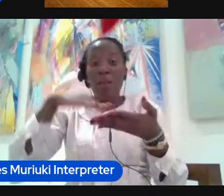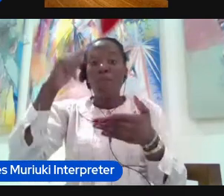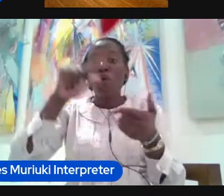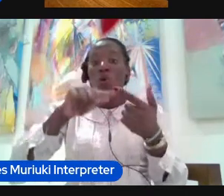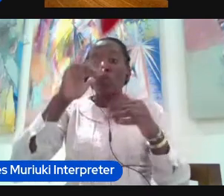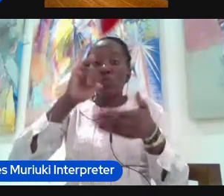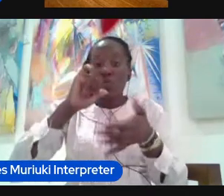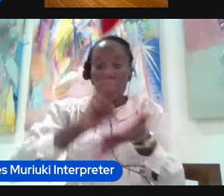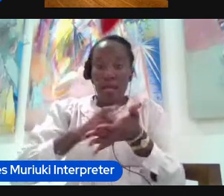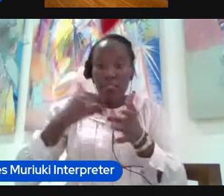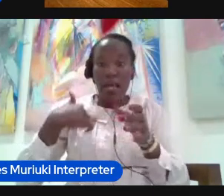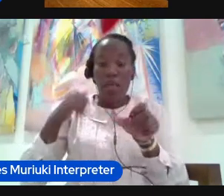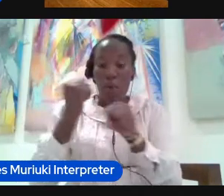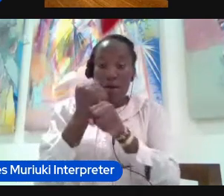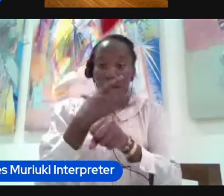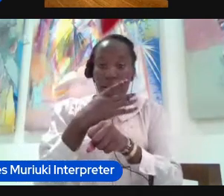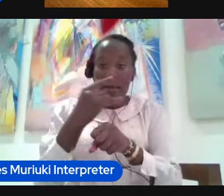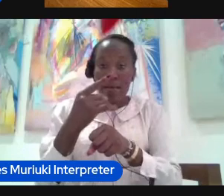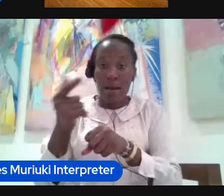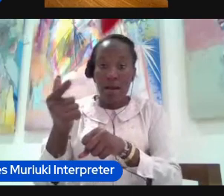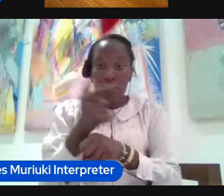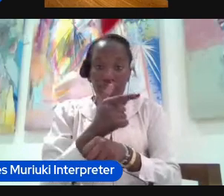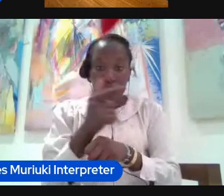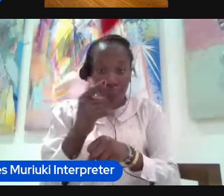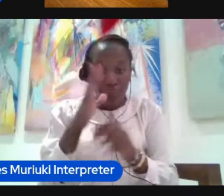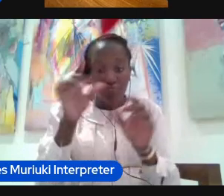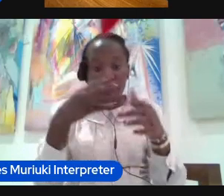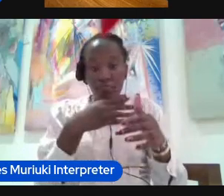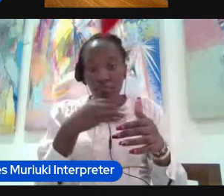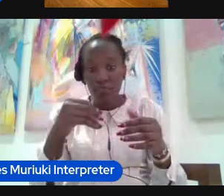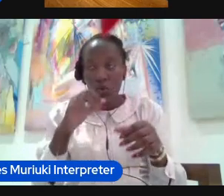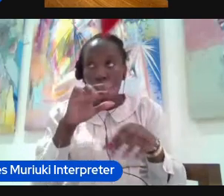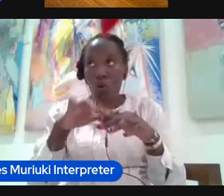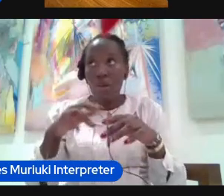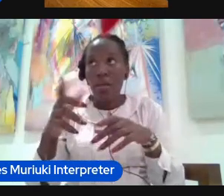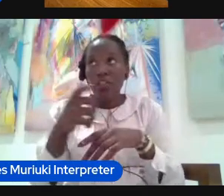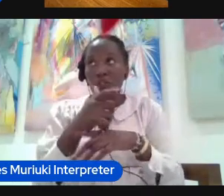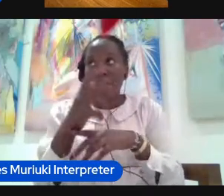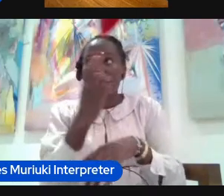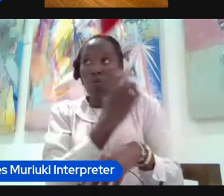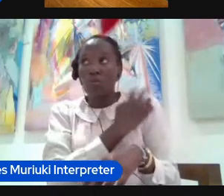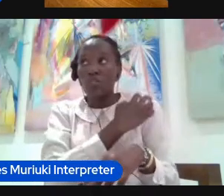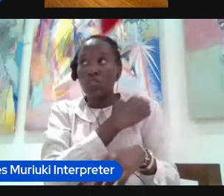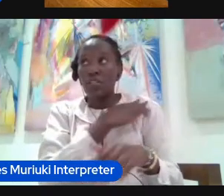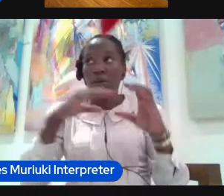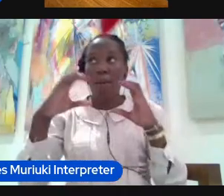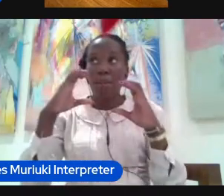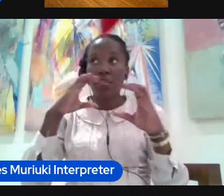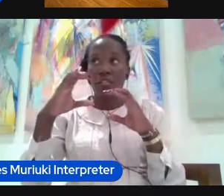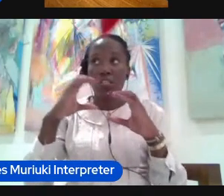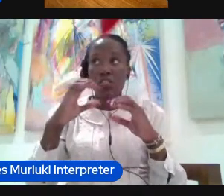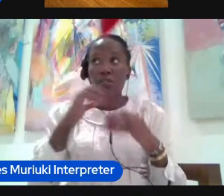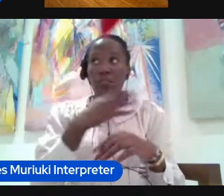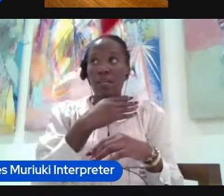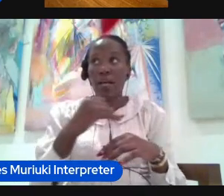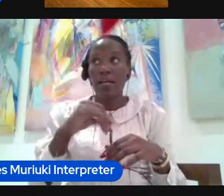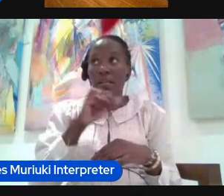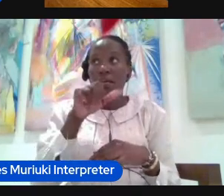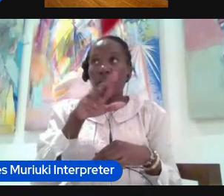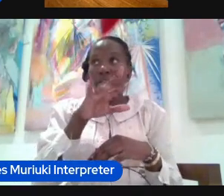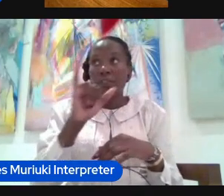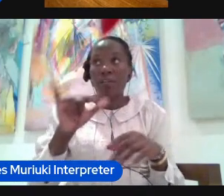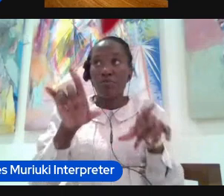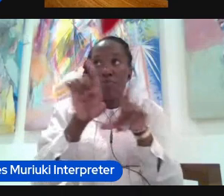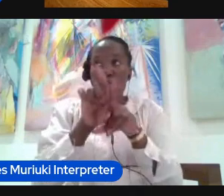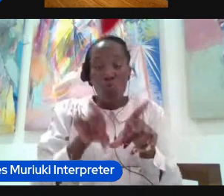a journalist and I work around the journalism consultancy, communications. Sorry, Jerry, you almost smeared me